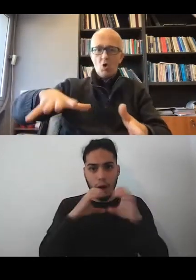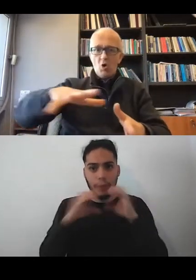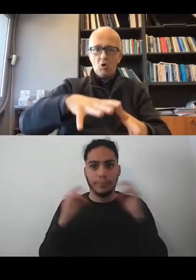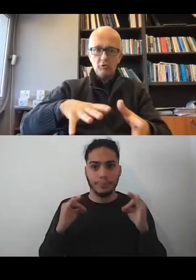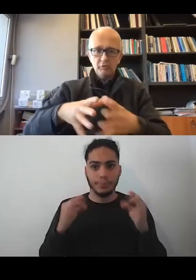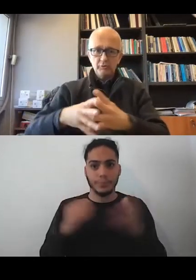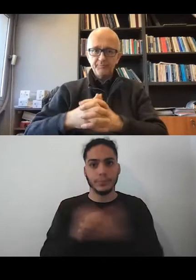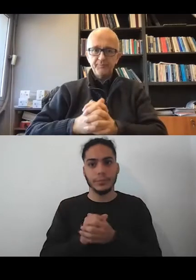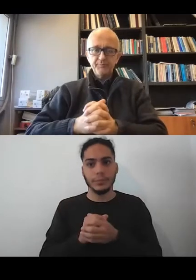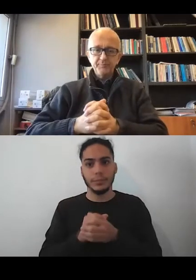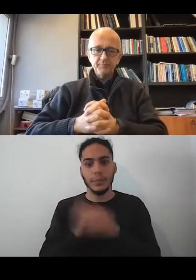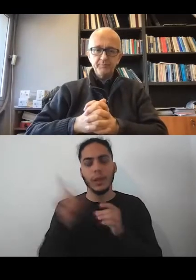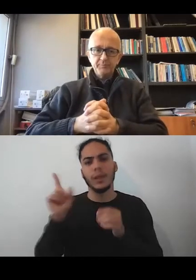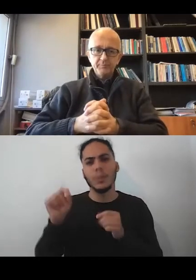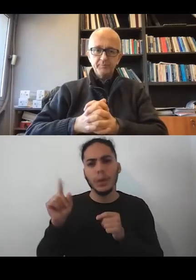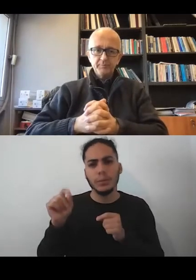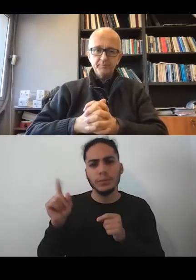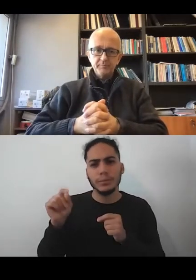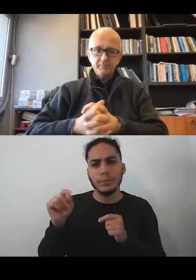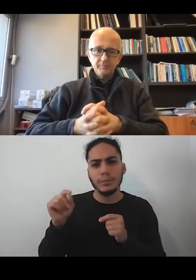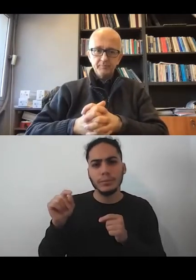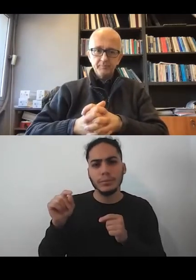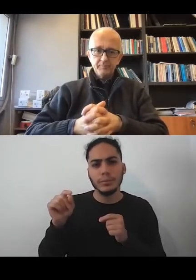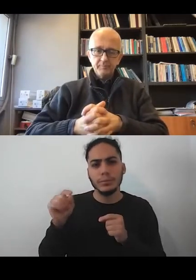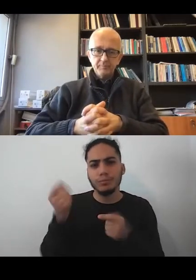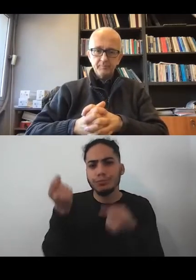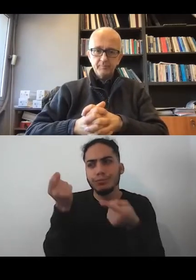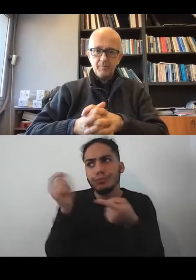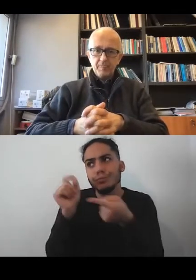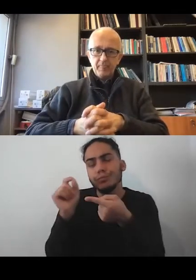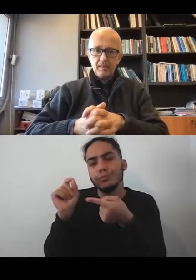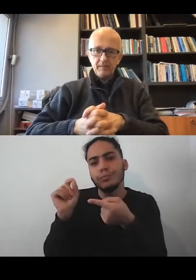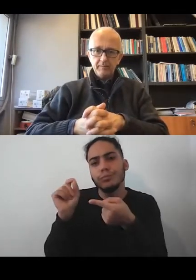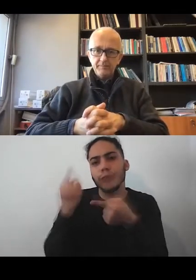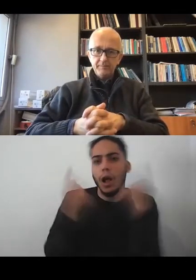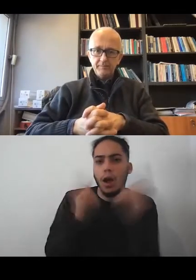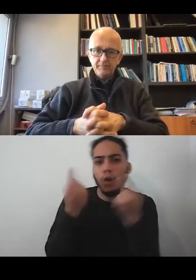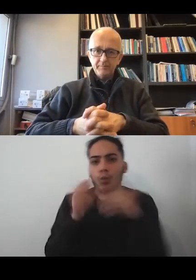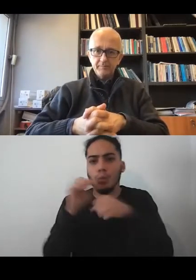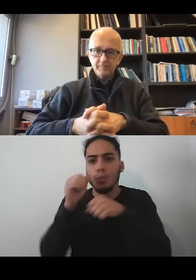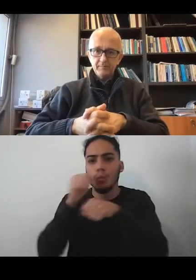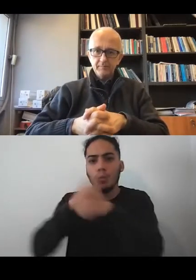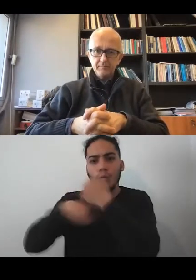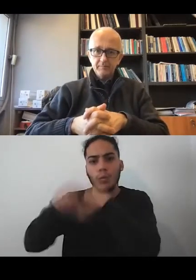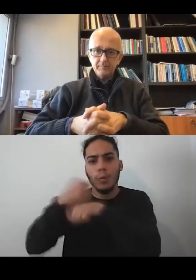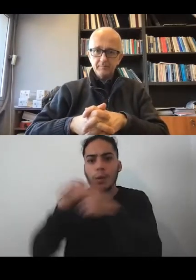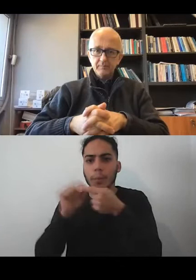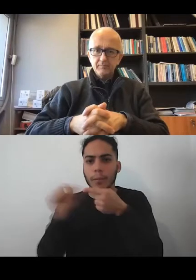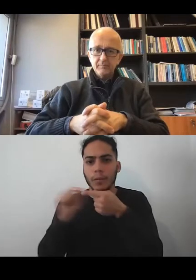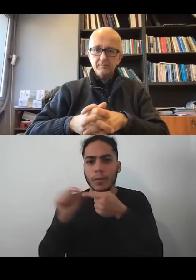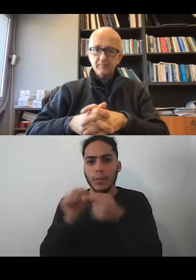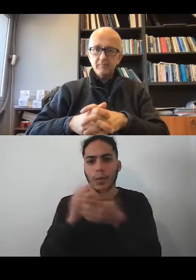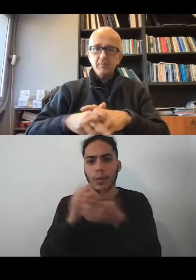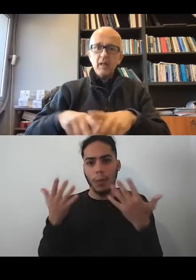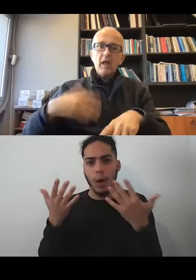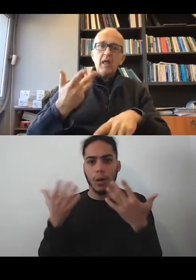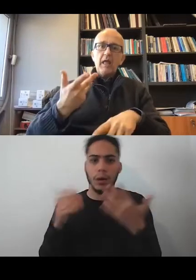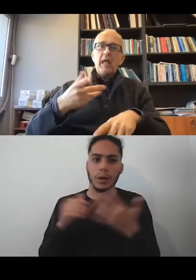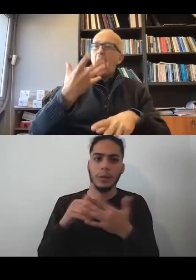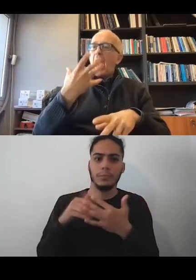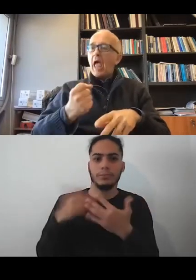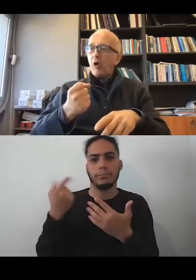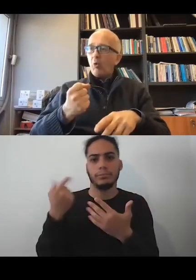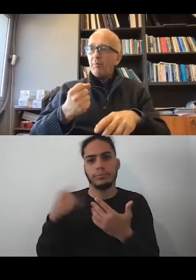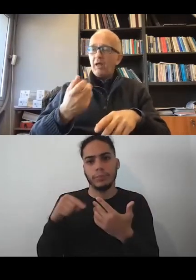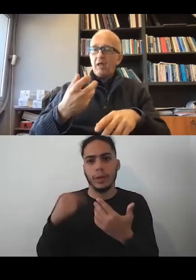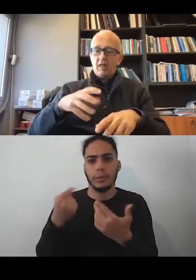Also, specific moments of the hand attribute to the syntactic status of a subject